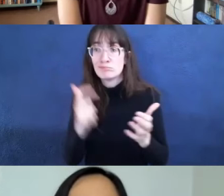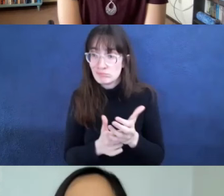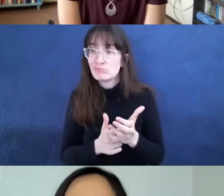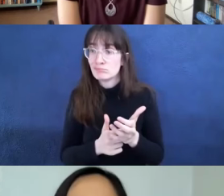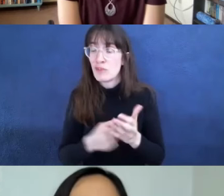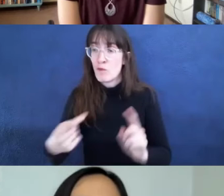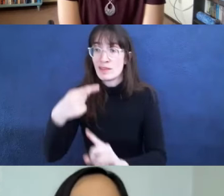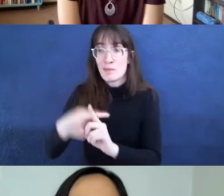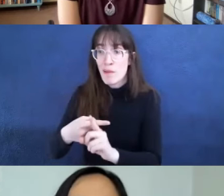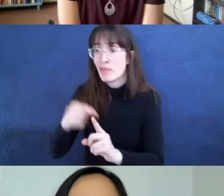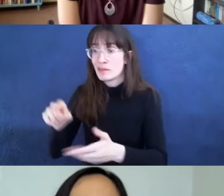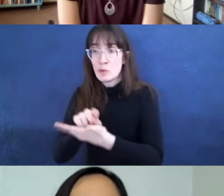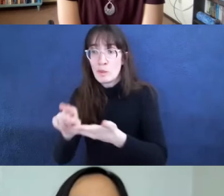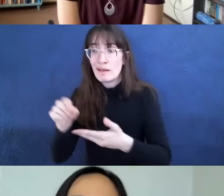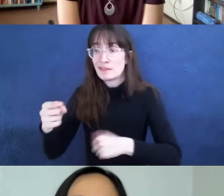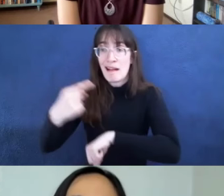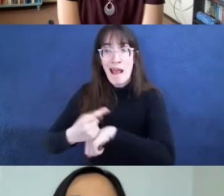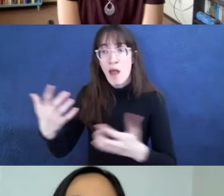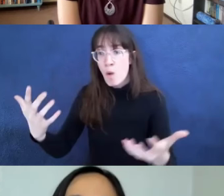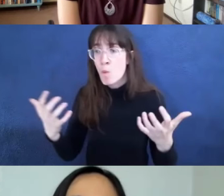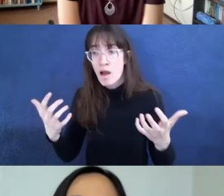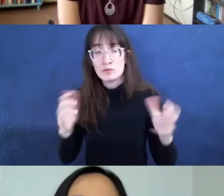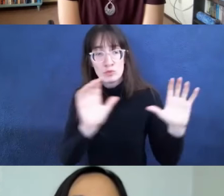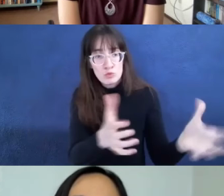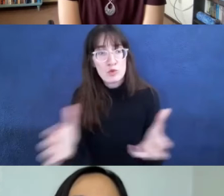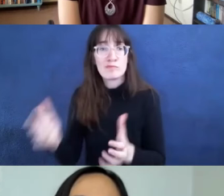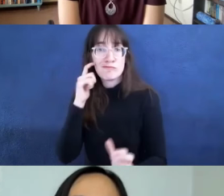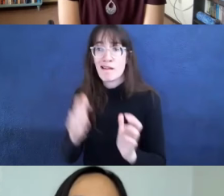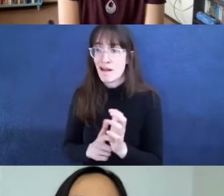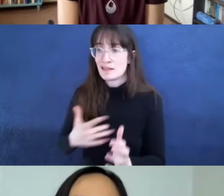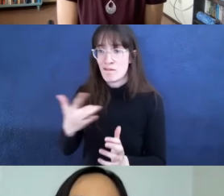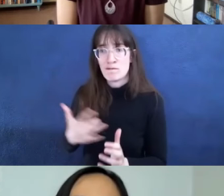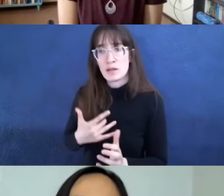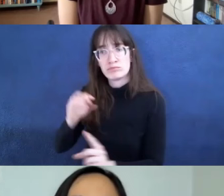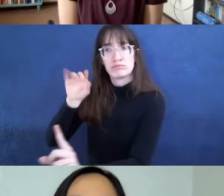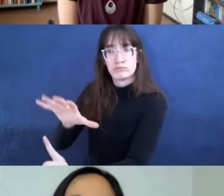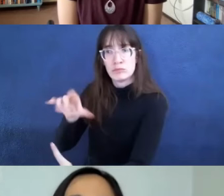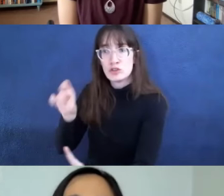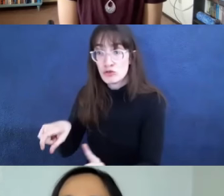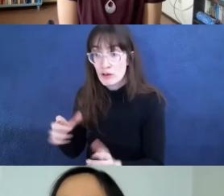month, day, week? Any other groups that you feel as though that you want